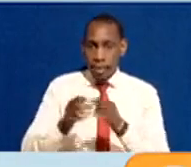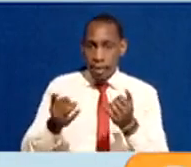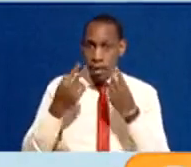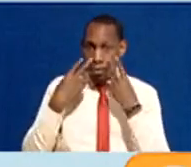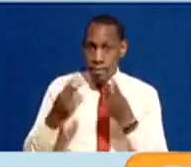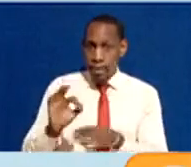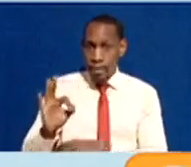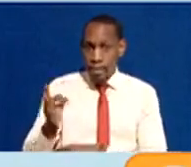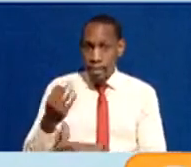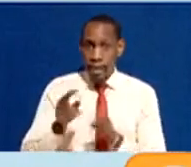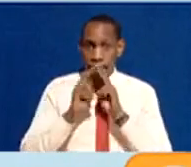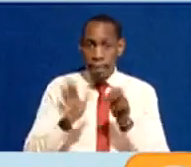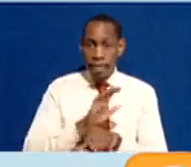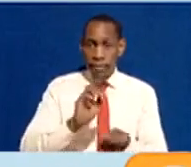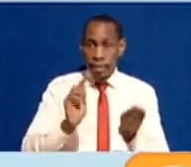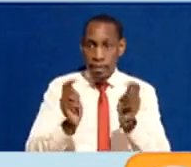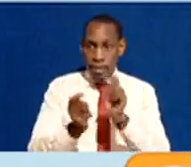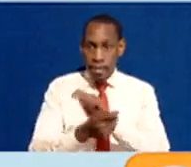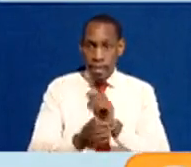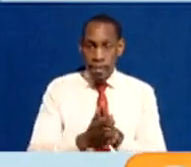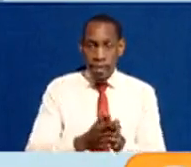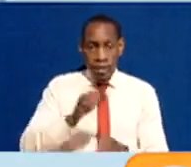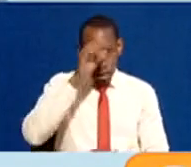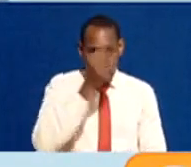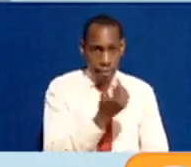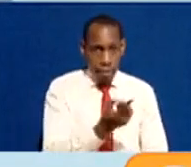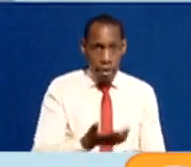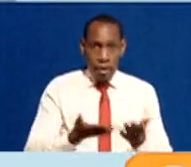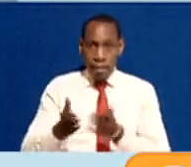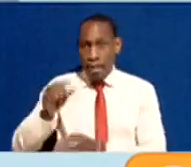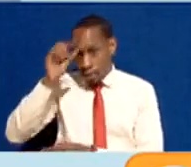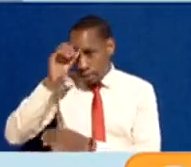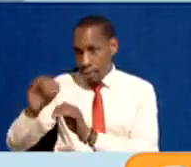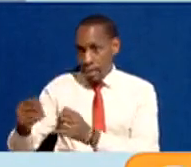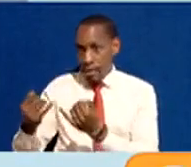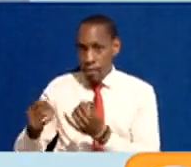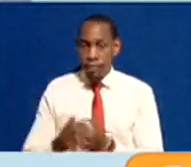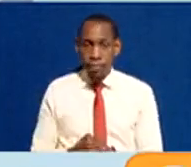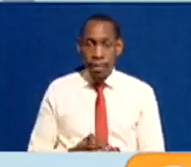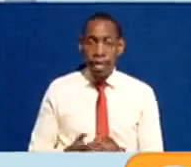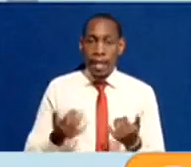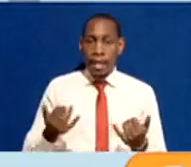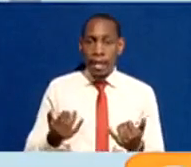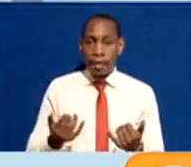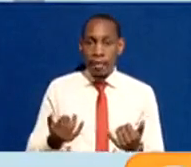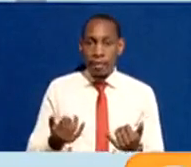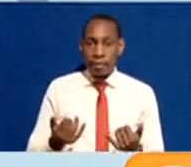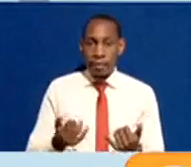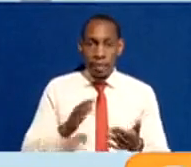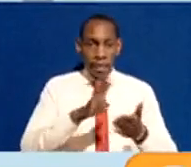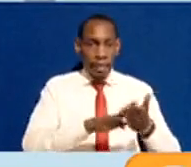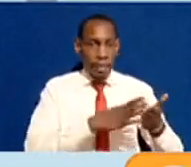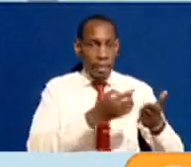witnessed the third peaceful transition from one administration to another. We have the right